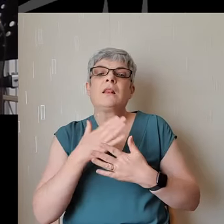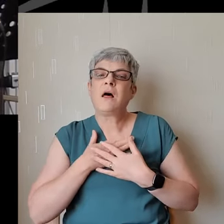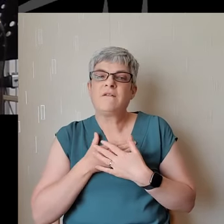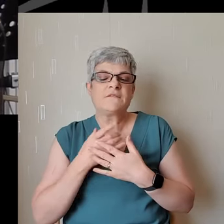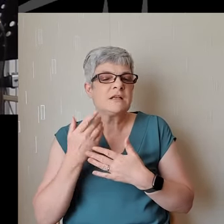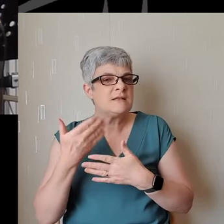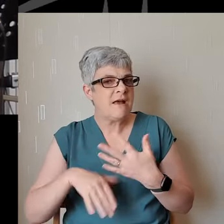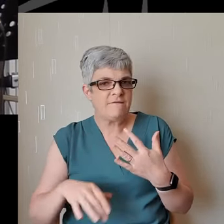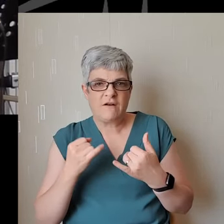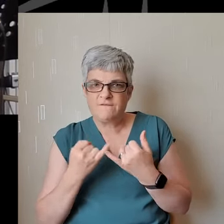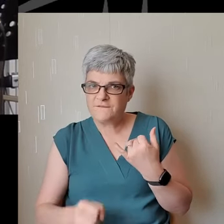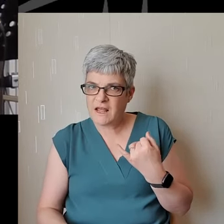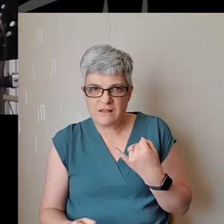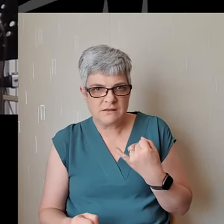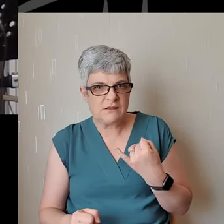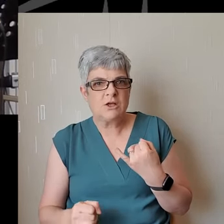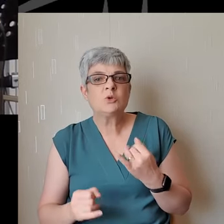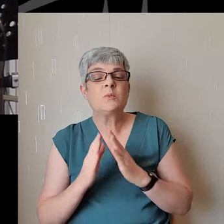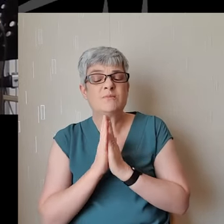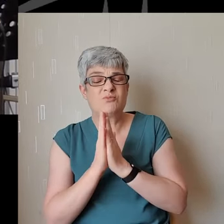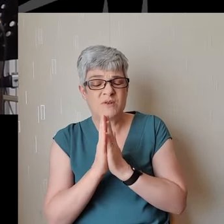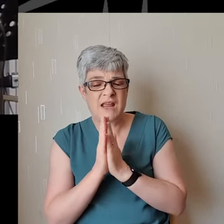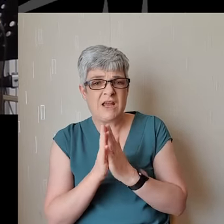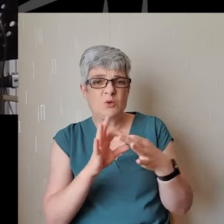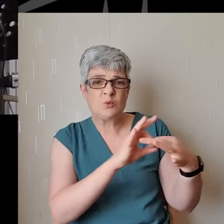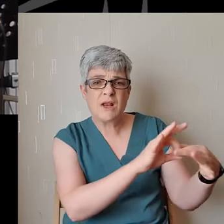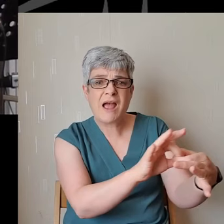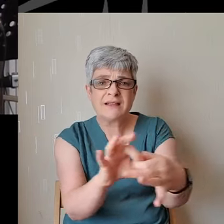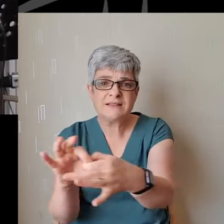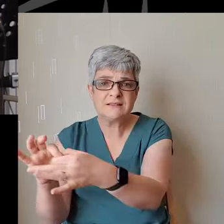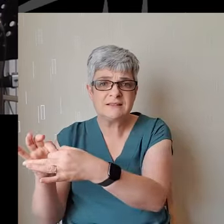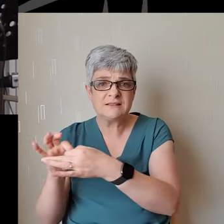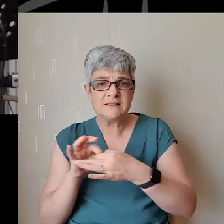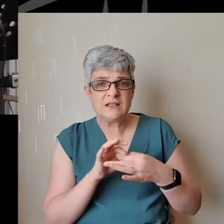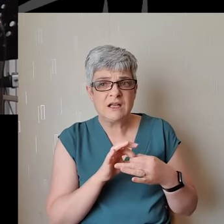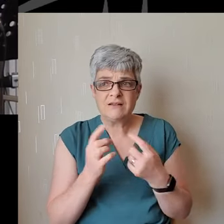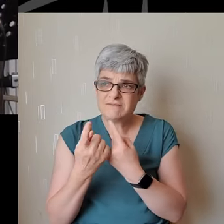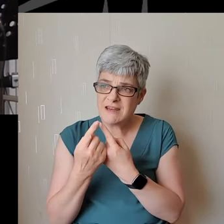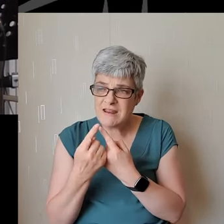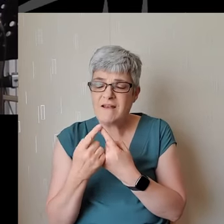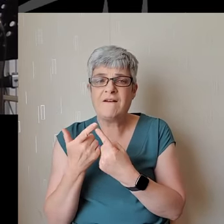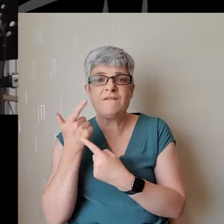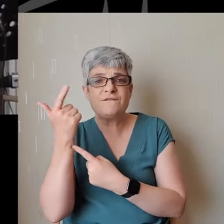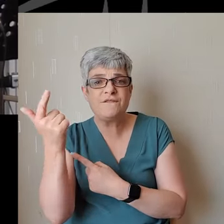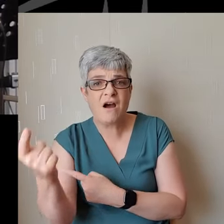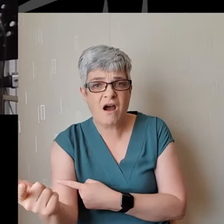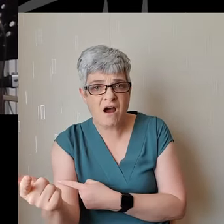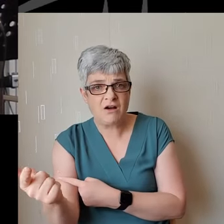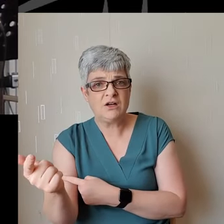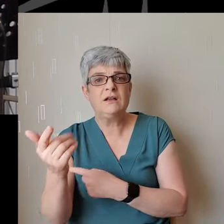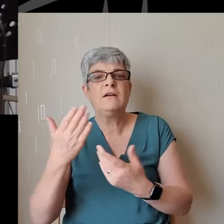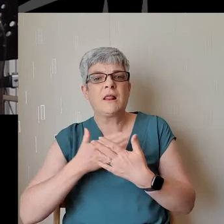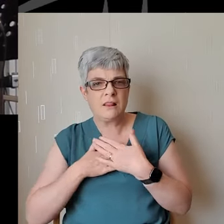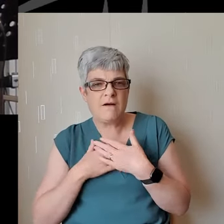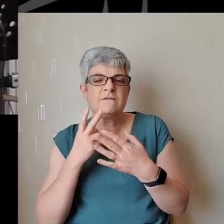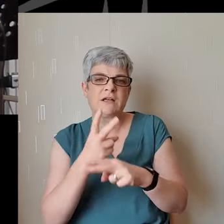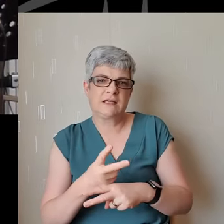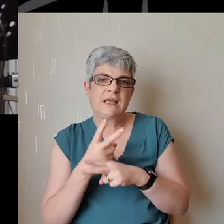we pray that you will unite all of us, near and far, in love and care for each